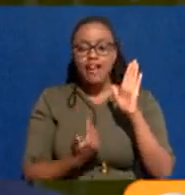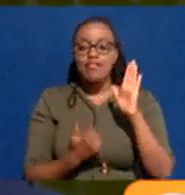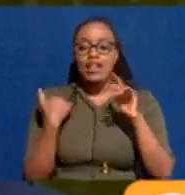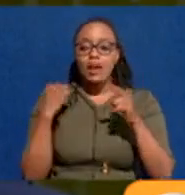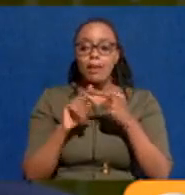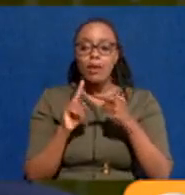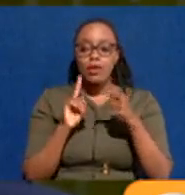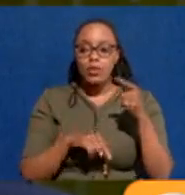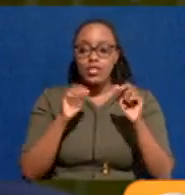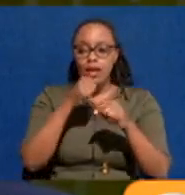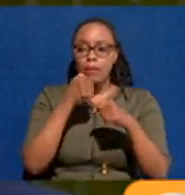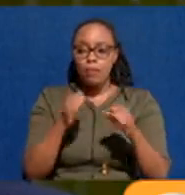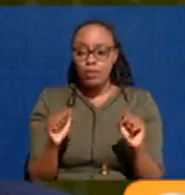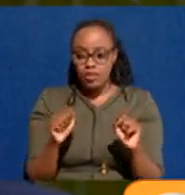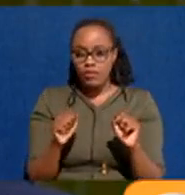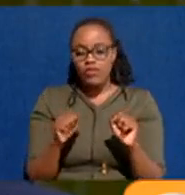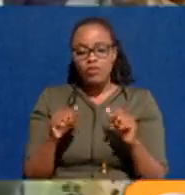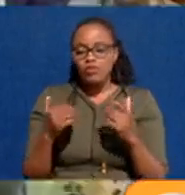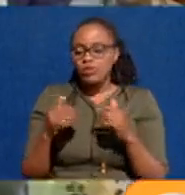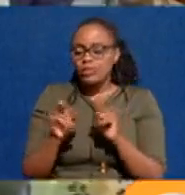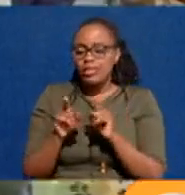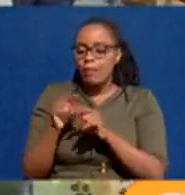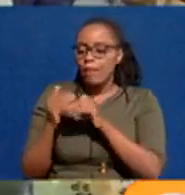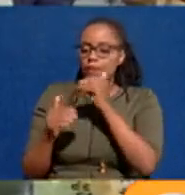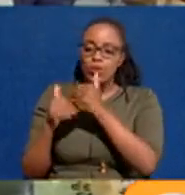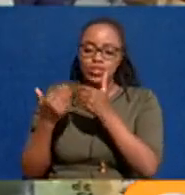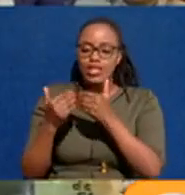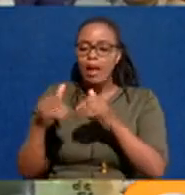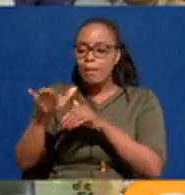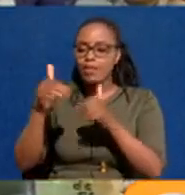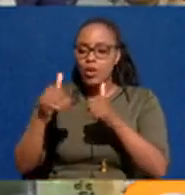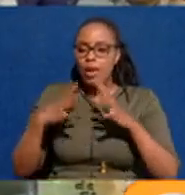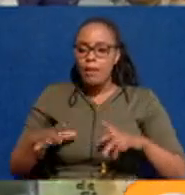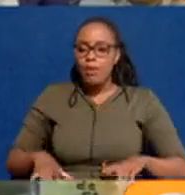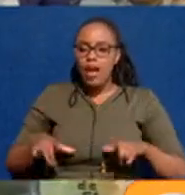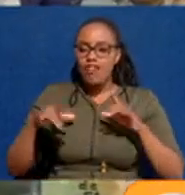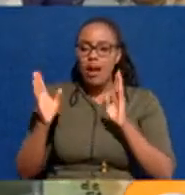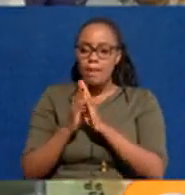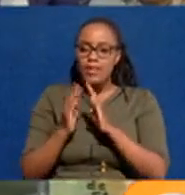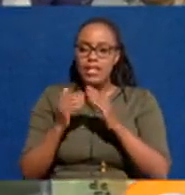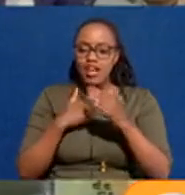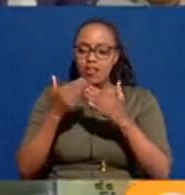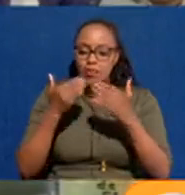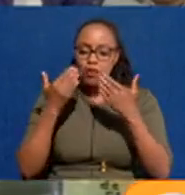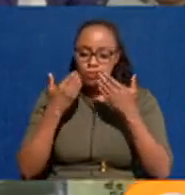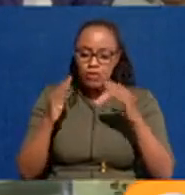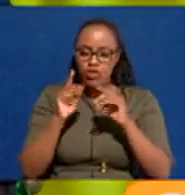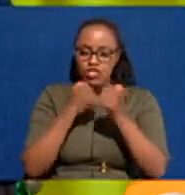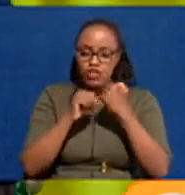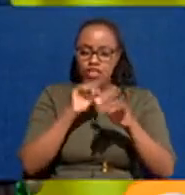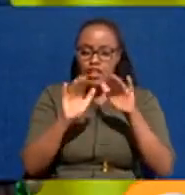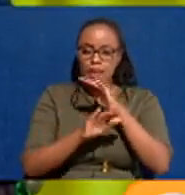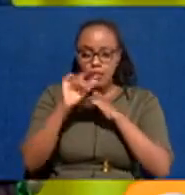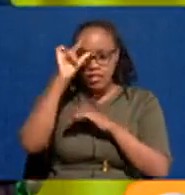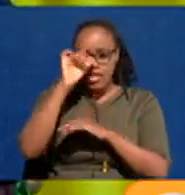Number one, you cannot be in a residential area. We have had several meetings before we took that action. The DG has